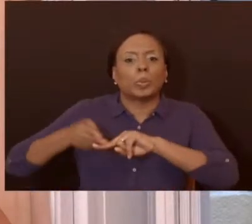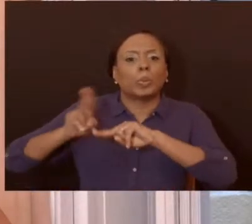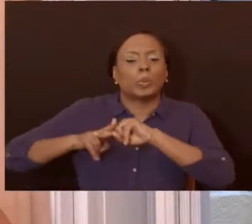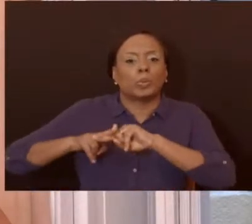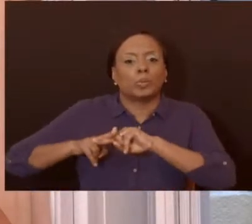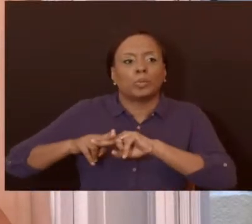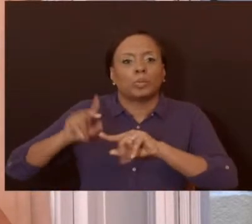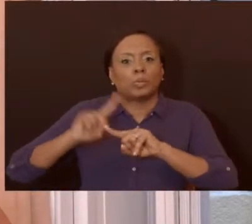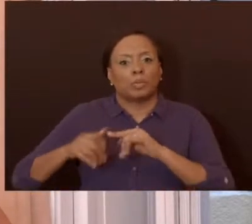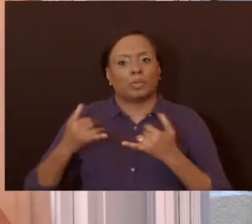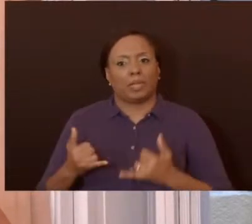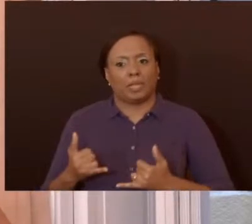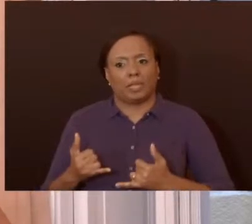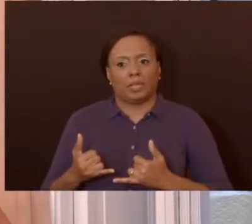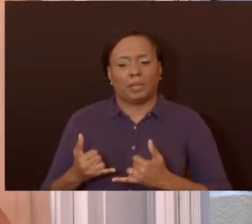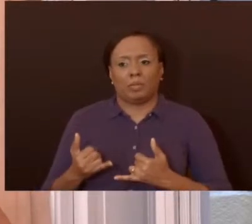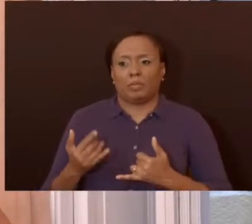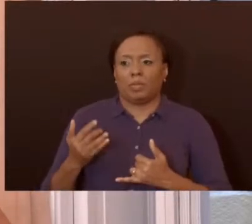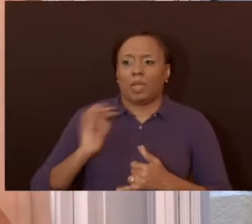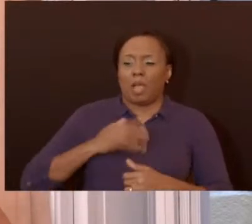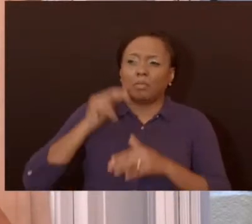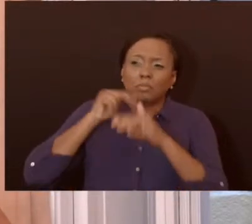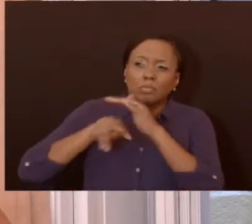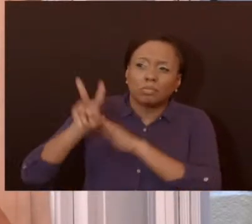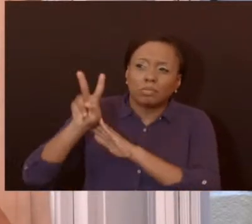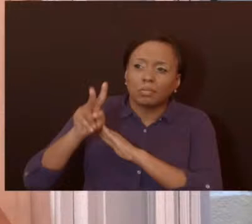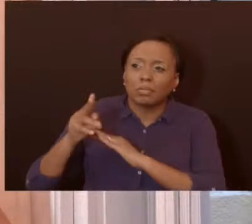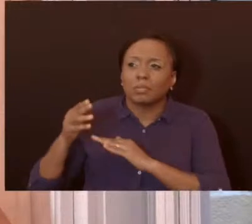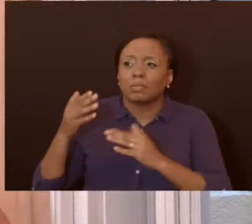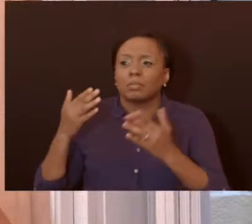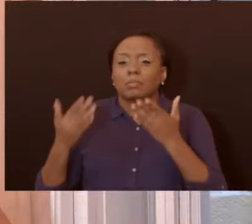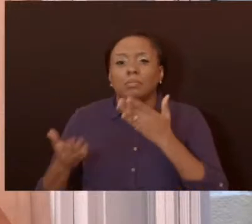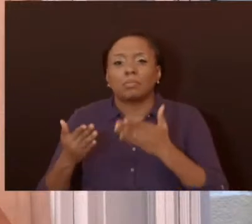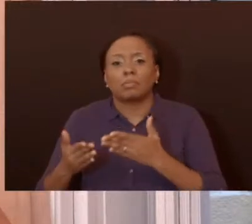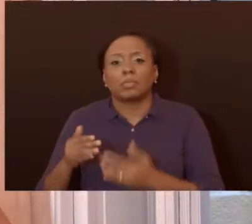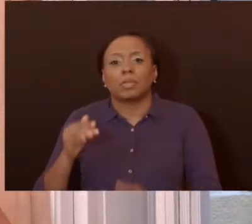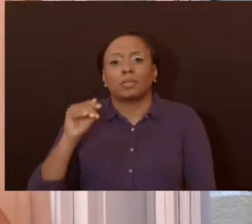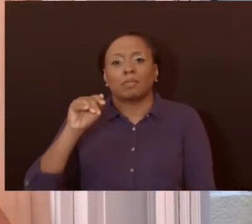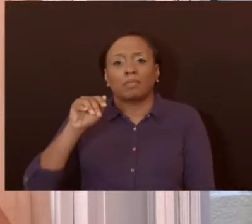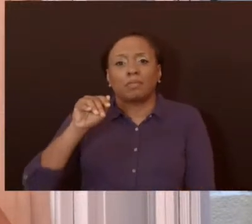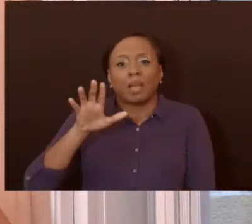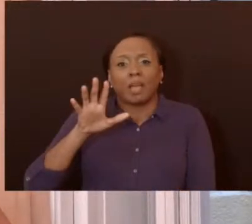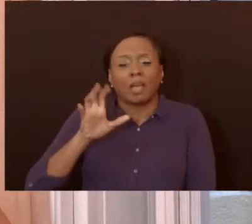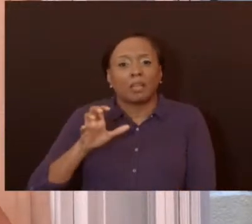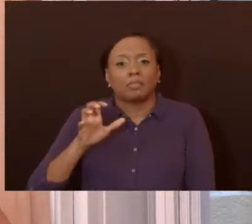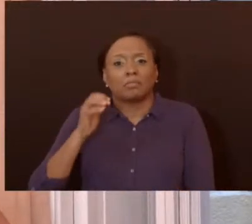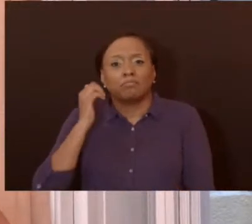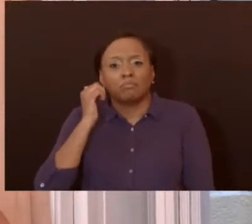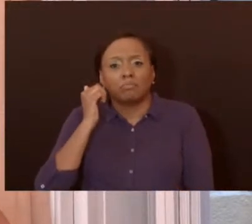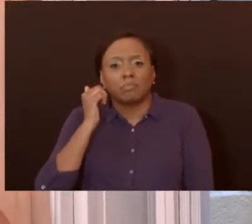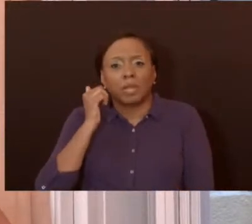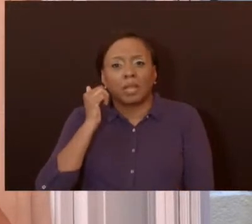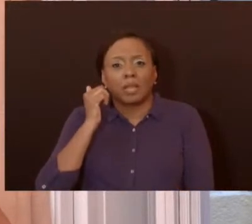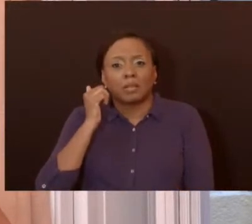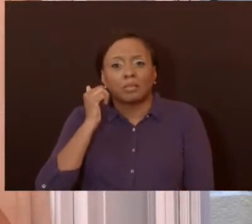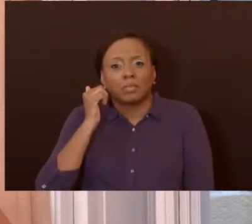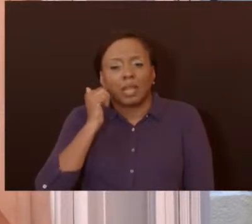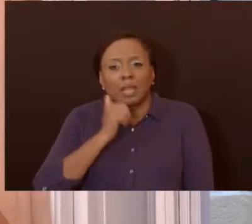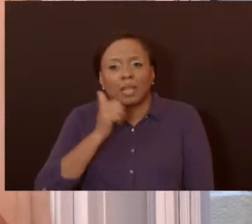given the projections from our UWI colleagues, I can say we're looking about 500 cases a day in right now, probably into next